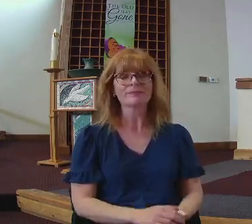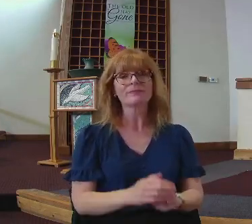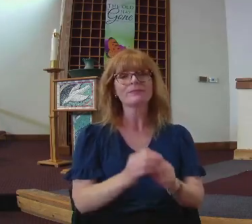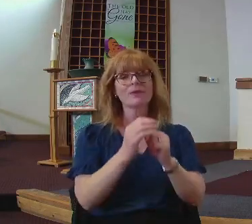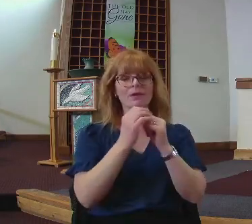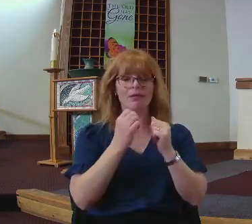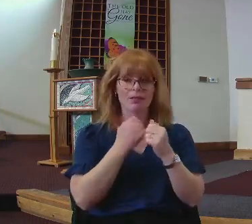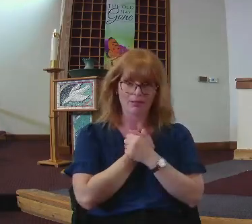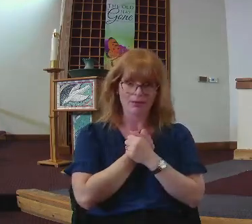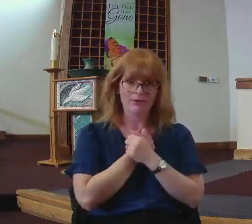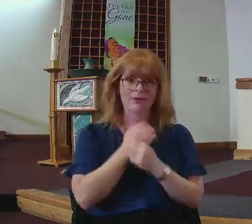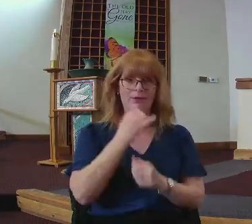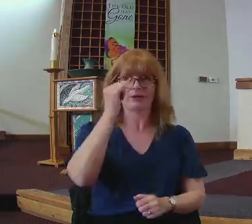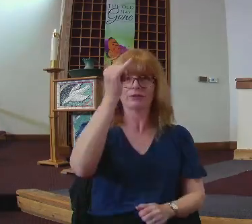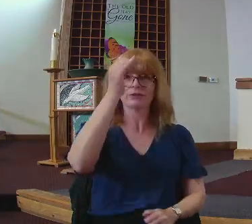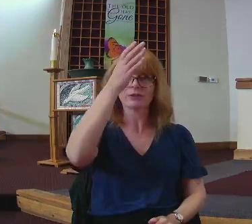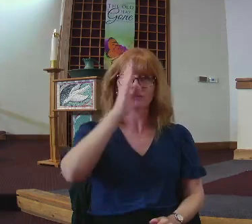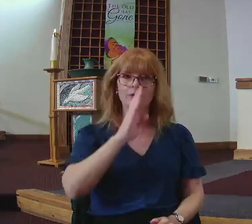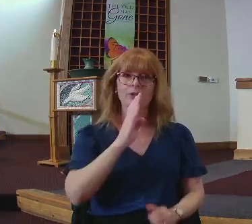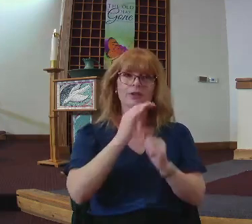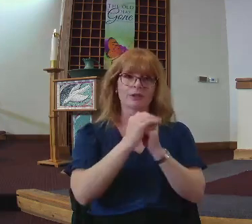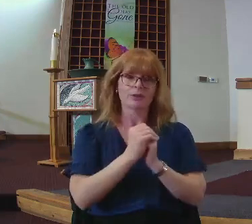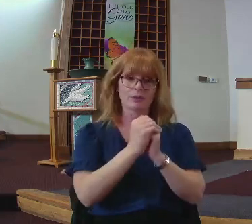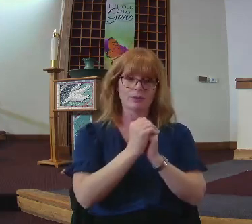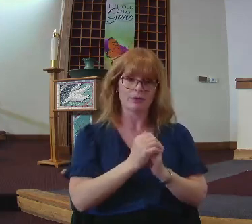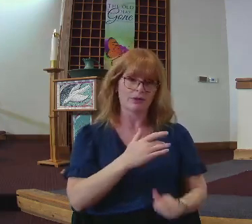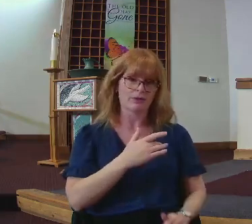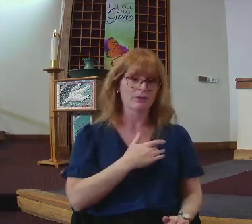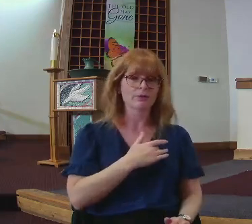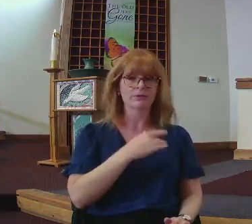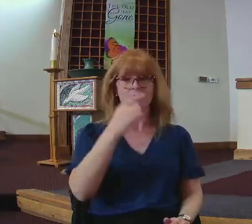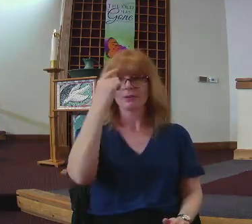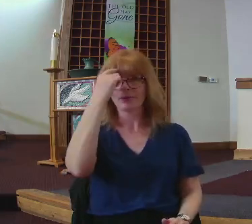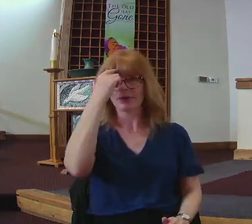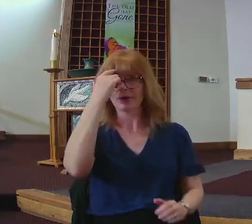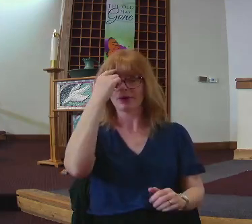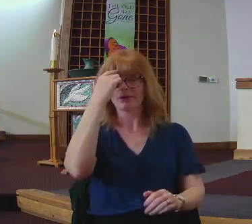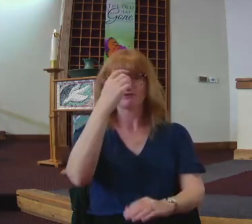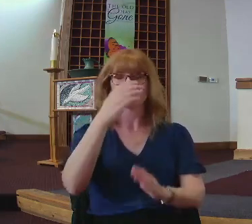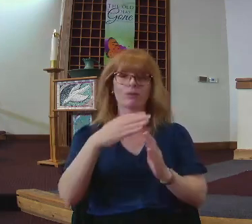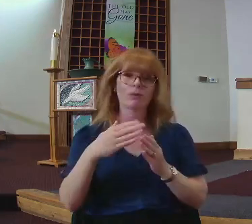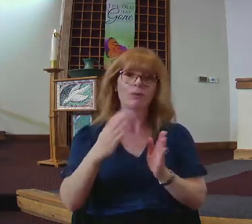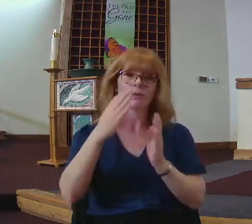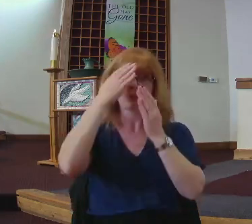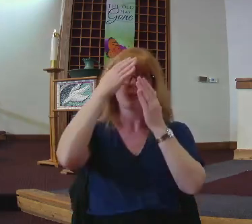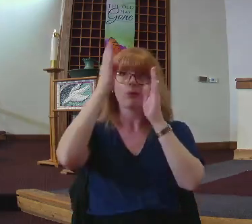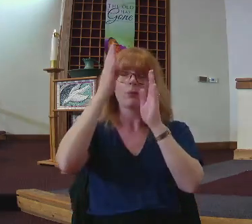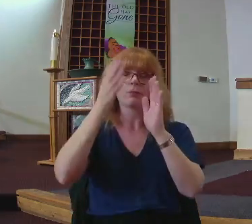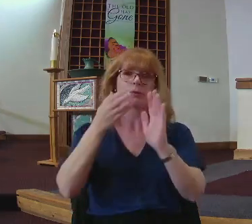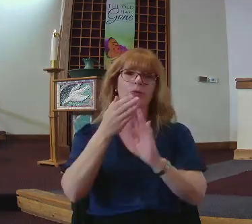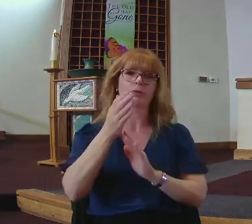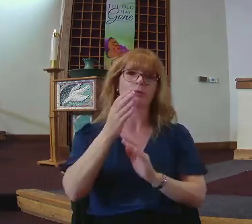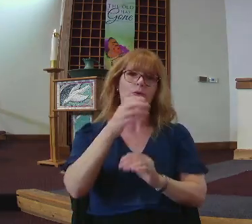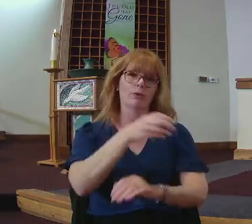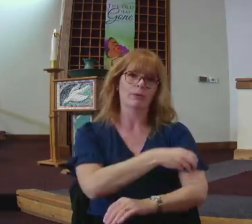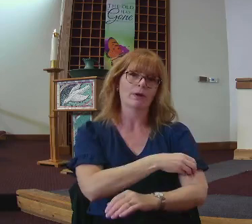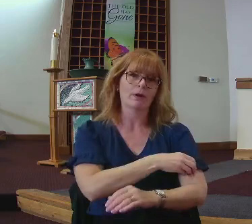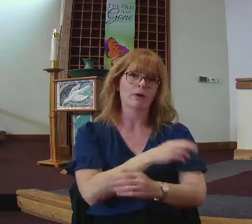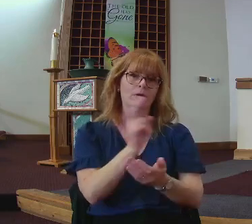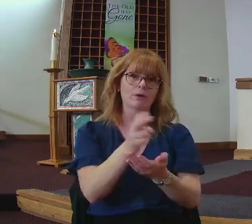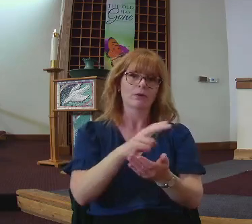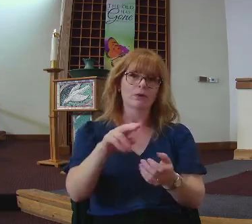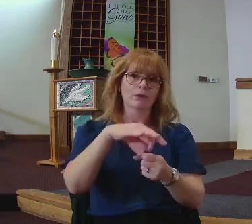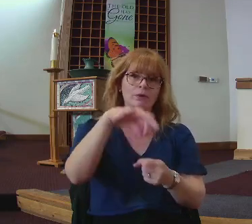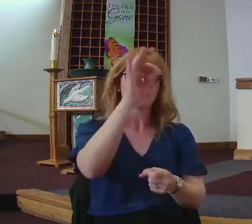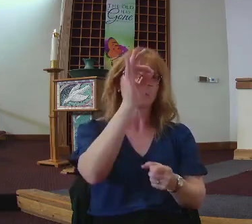Gracious and eternal God, we pray that you open our hearts and minds by the power of your Holy Spirit. Take our hands